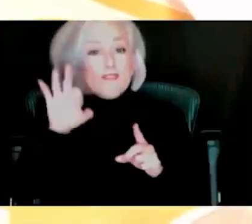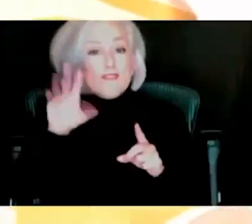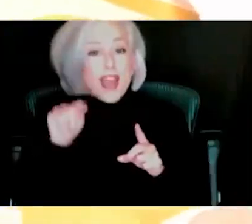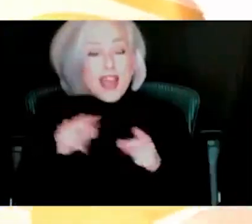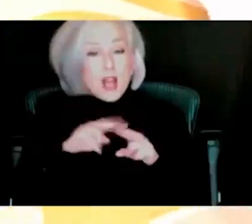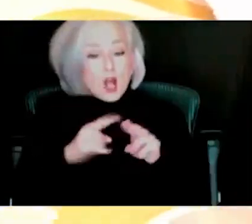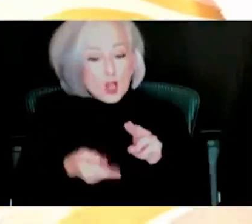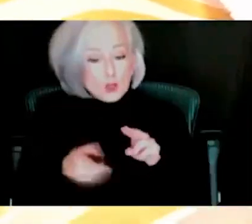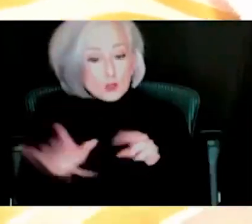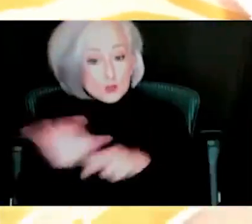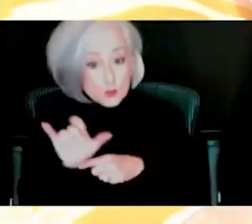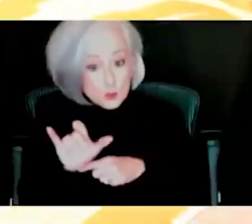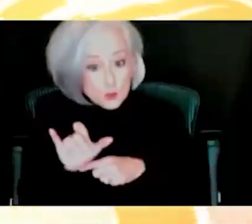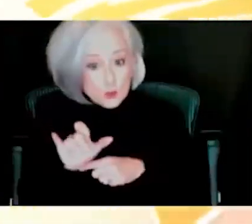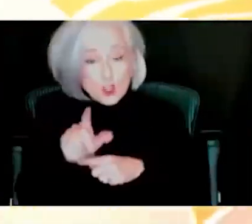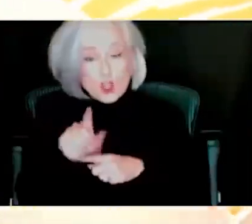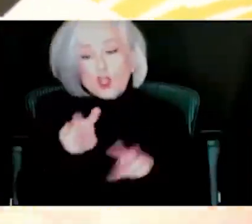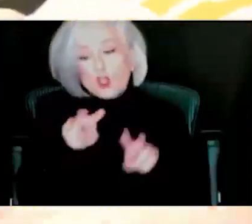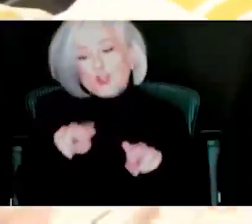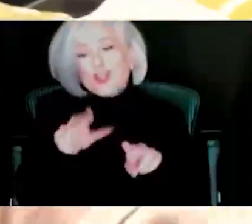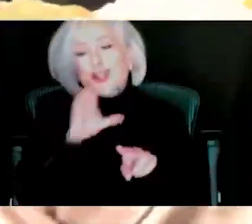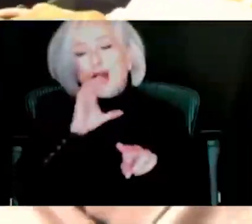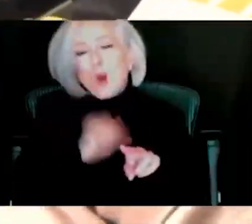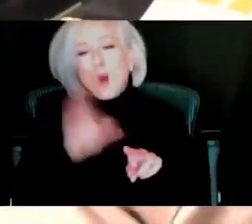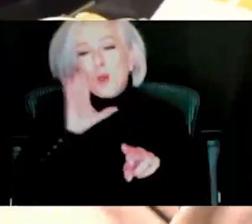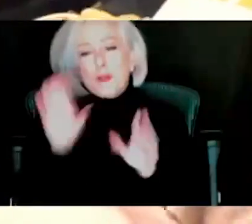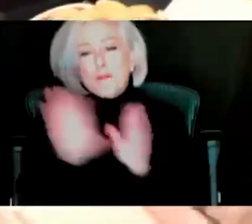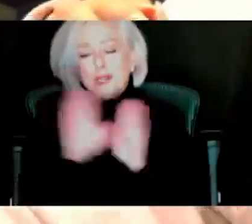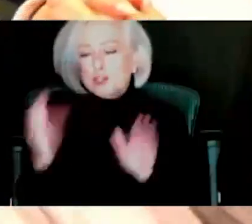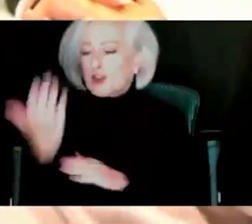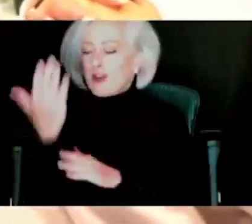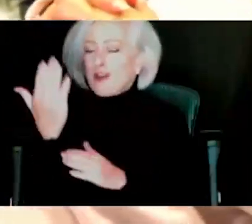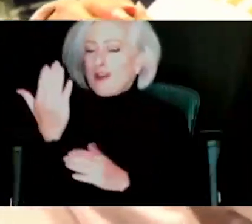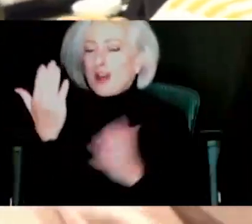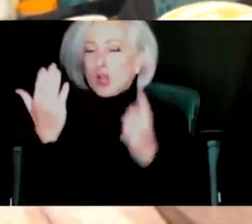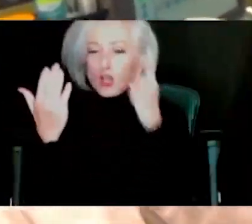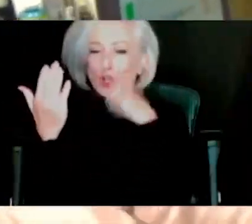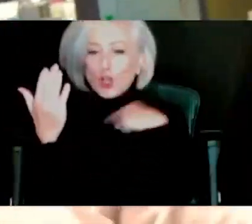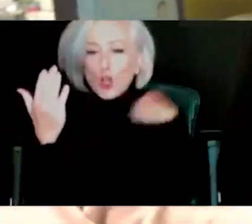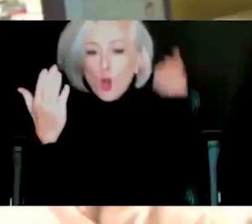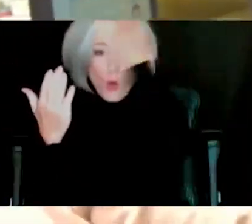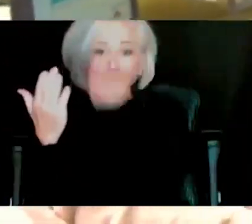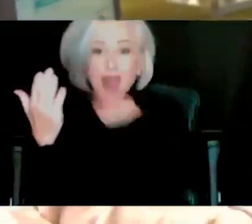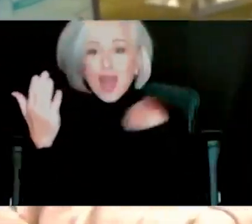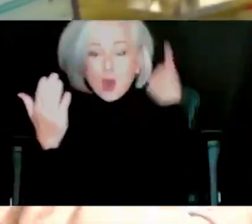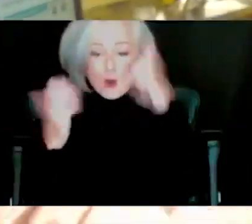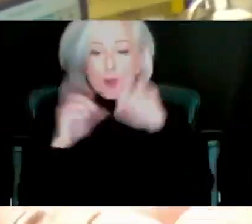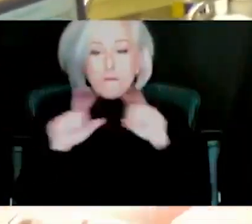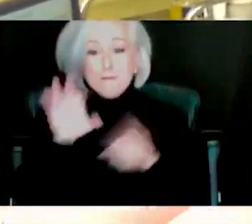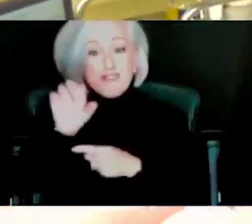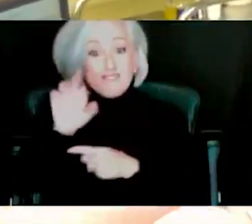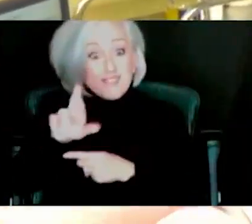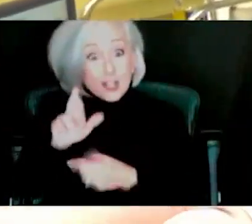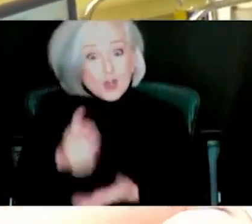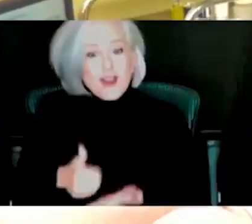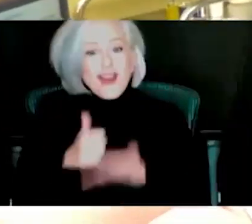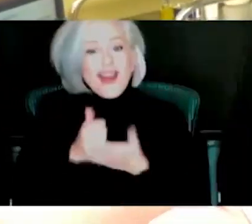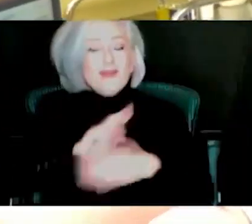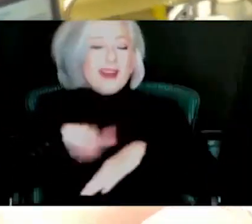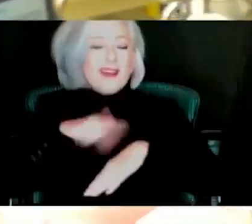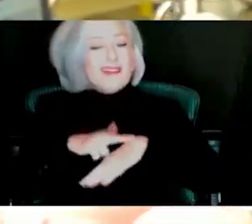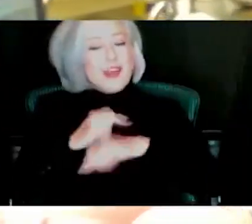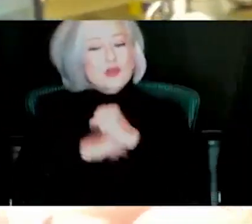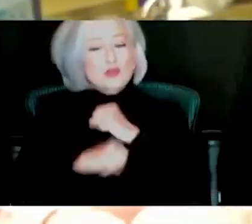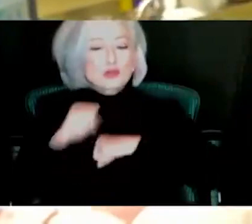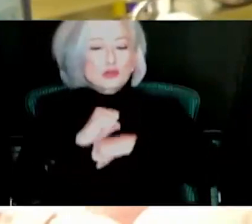old picture and you felt like your face was nice and round. Well, fillers also help bring back some of the natural structure